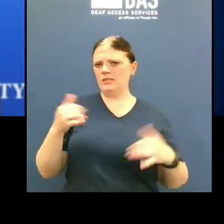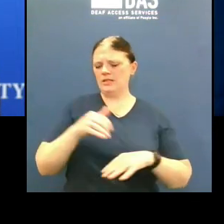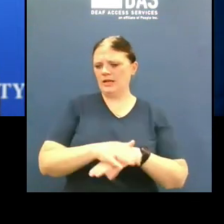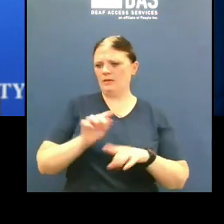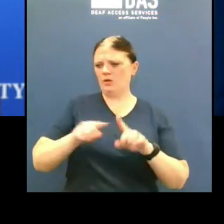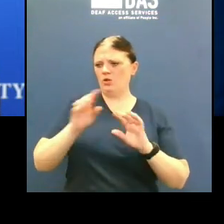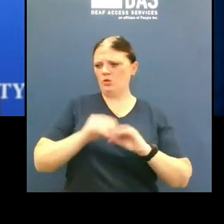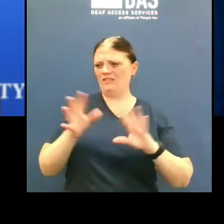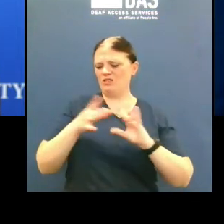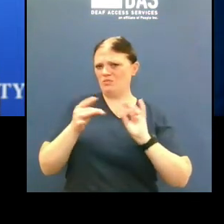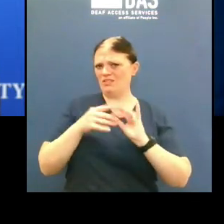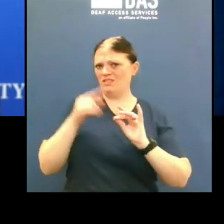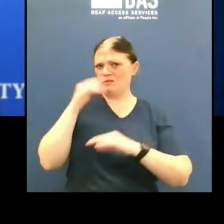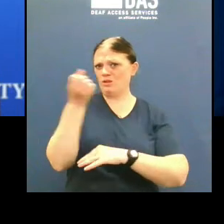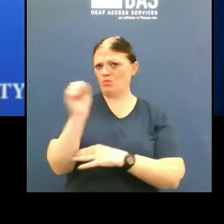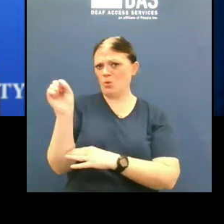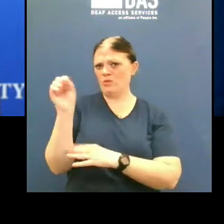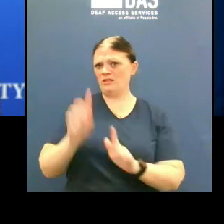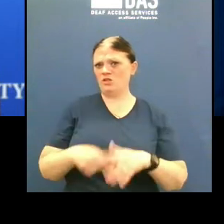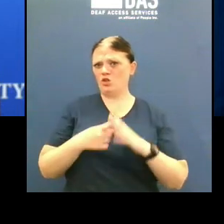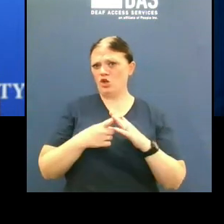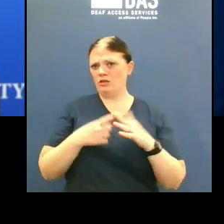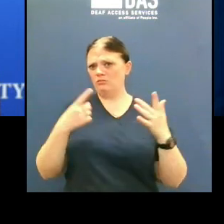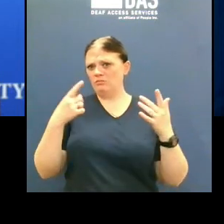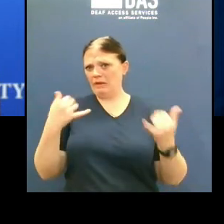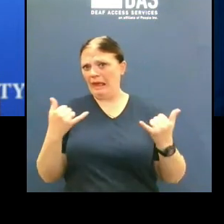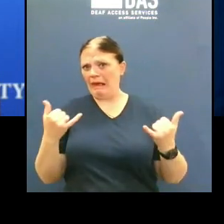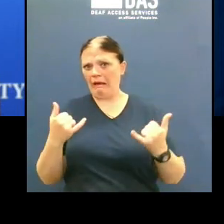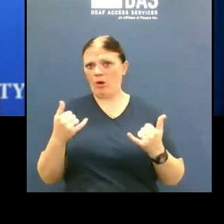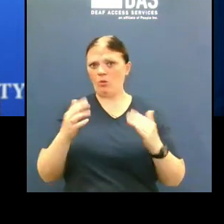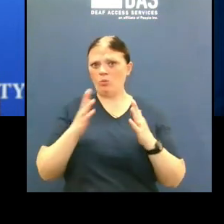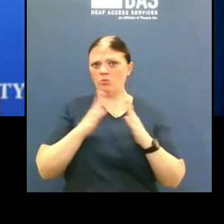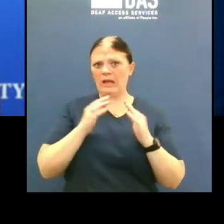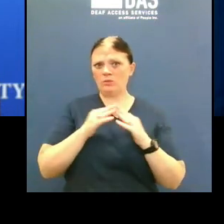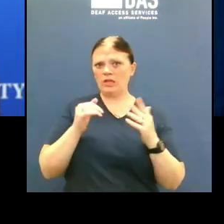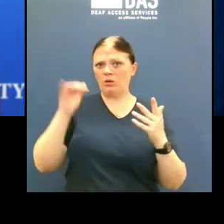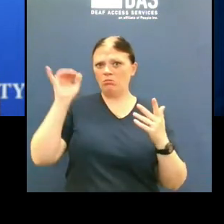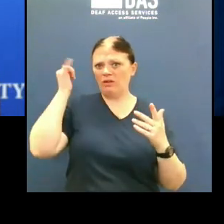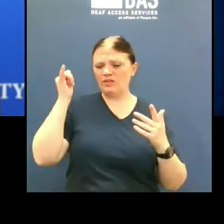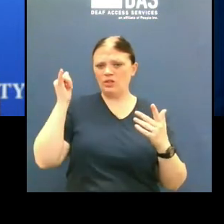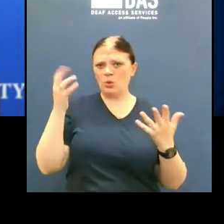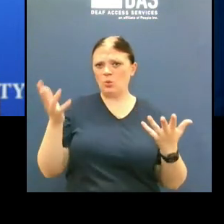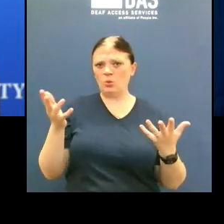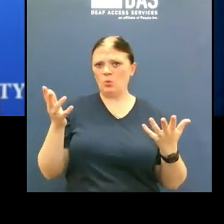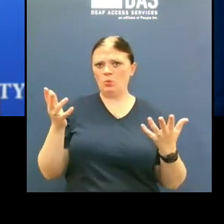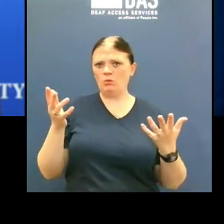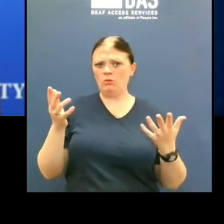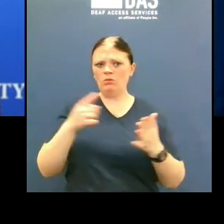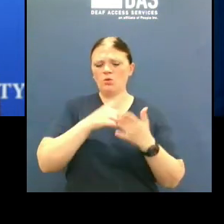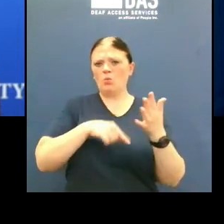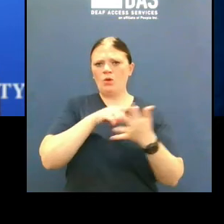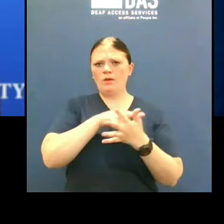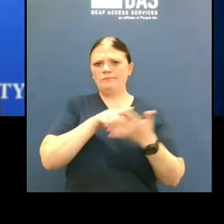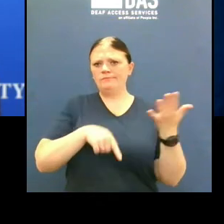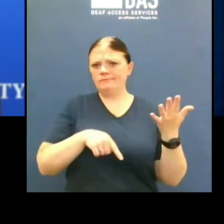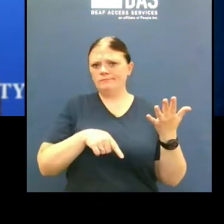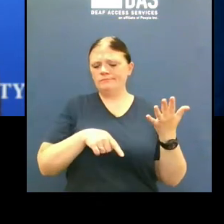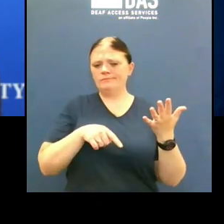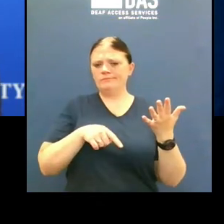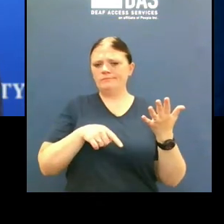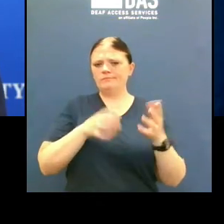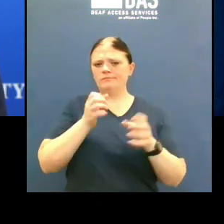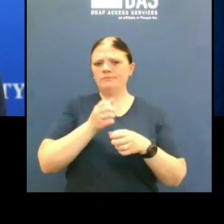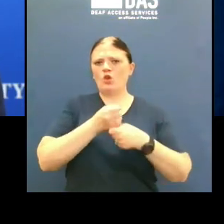you had mentioned, there's a protest that's starting just now in downtown Buffalo. What factors would go into you